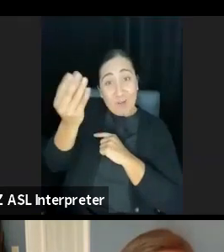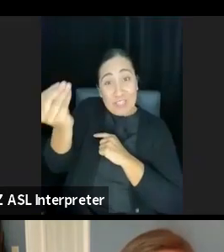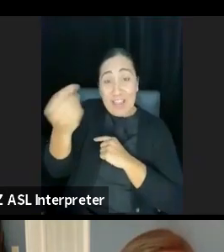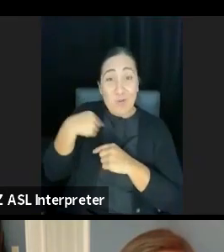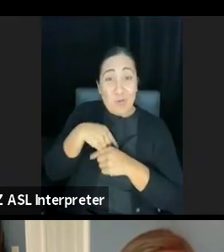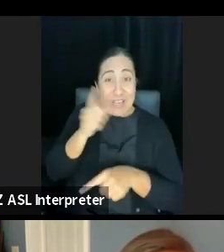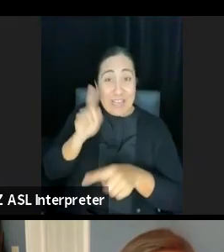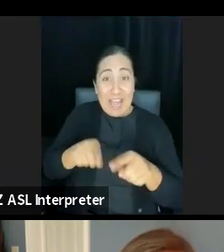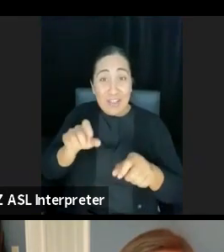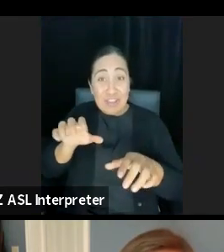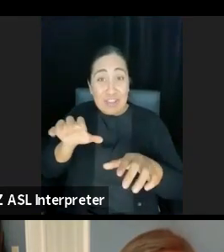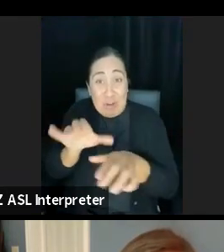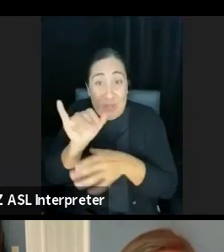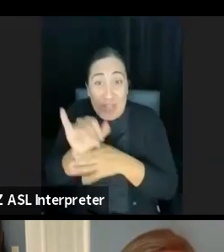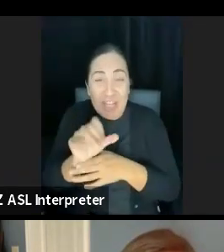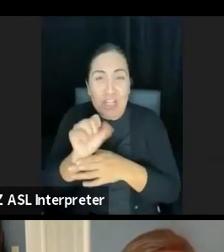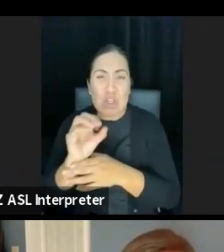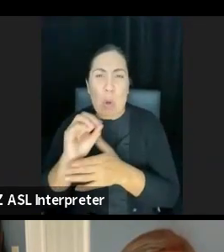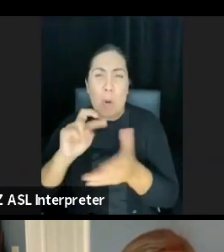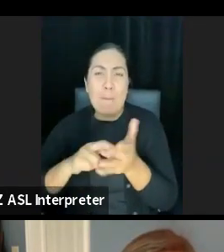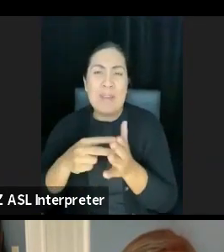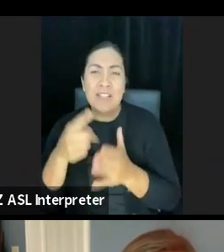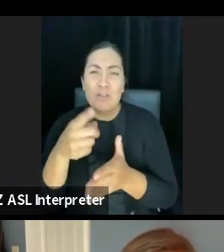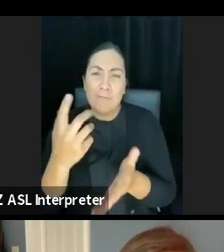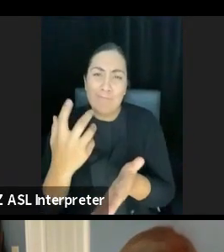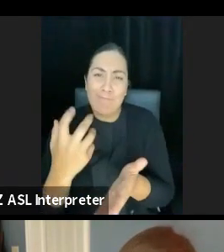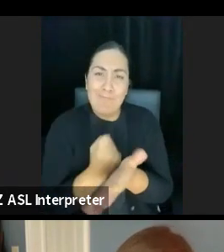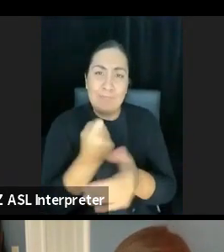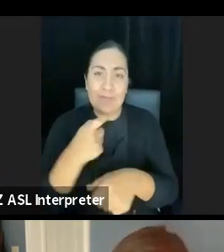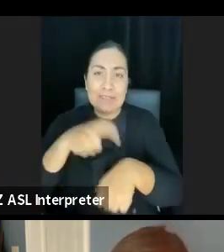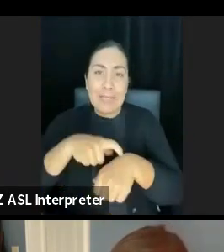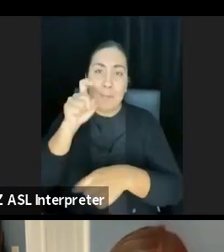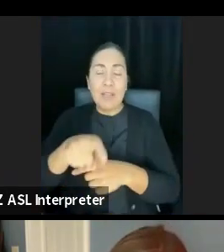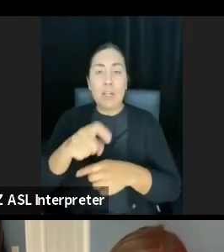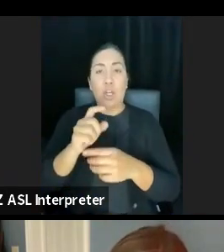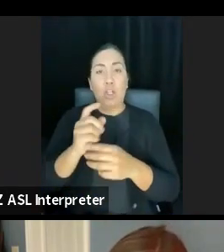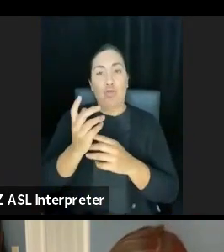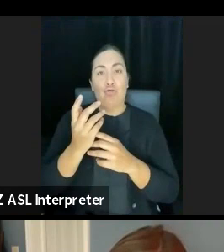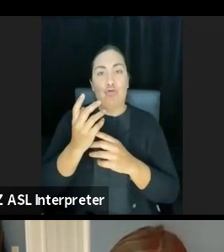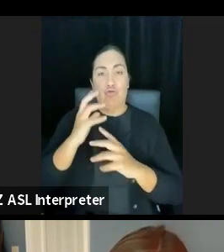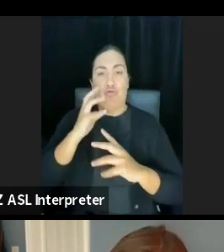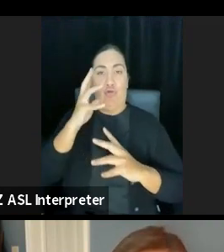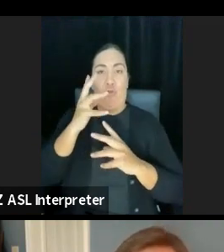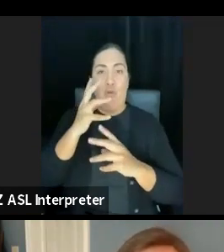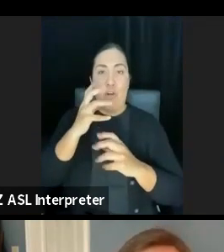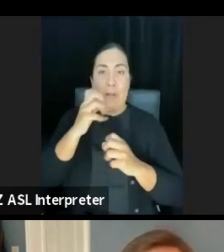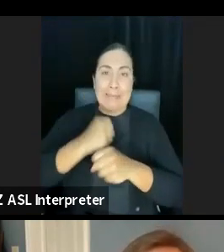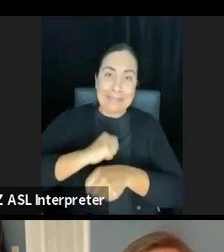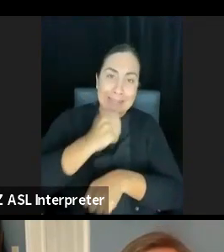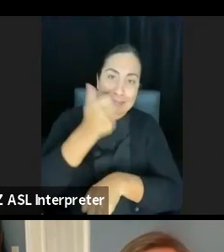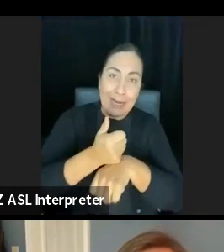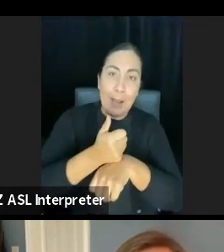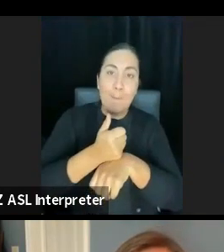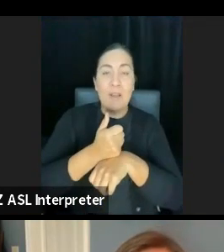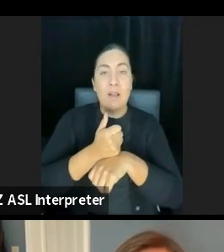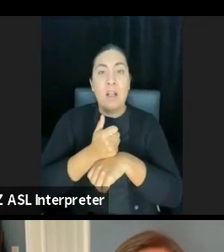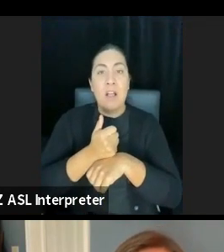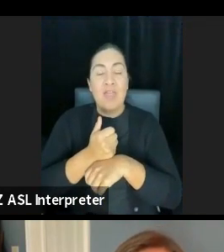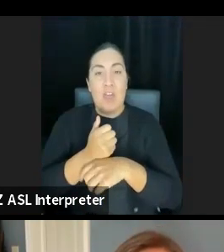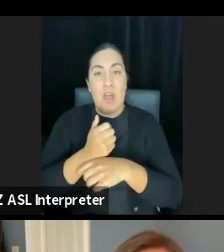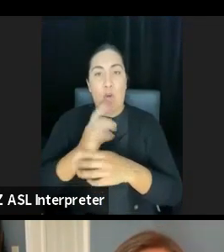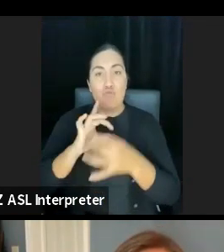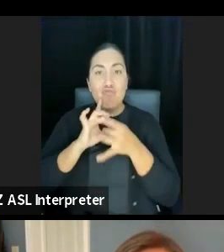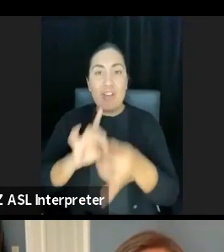needed to actually form the reciprocal relationship, as Cole was mentioning, that I think is really,